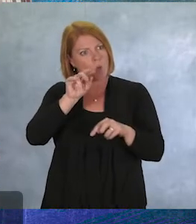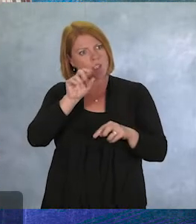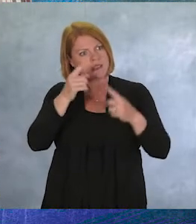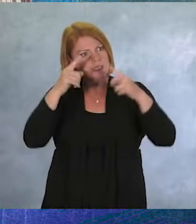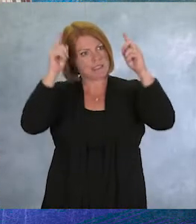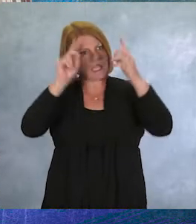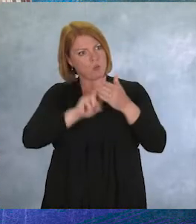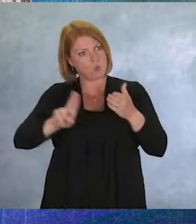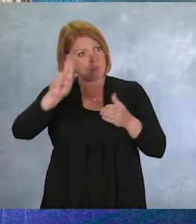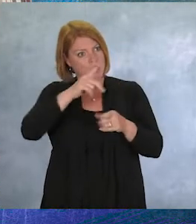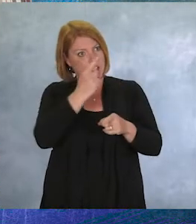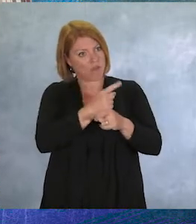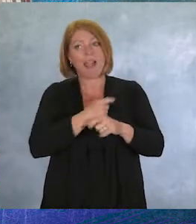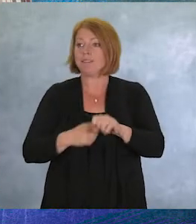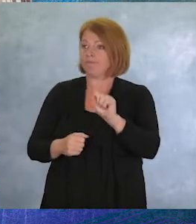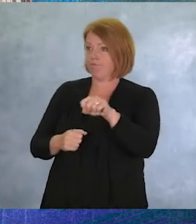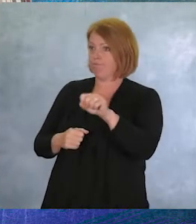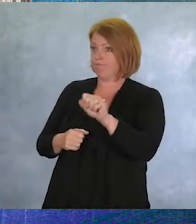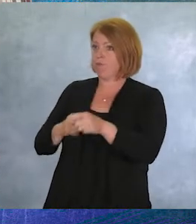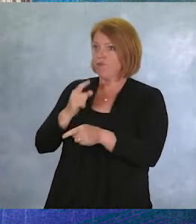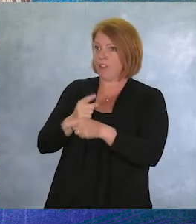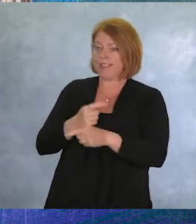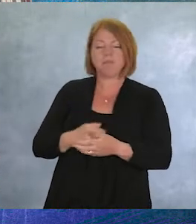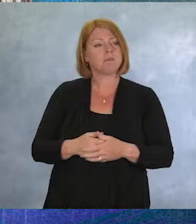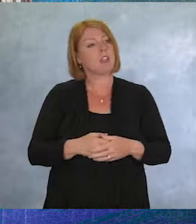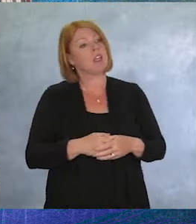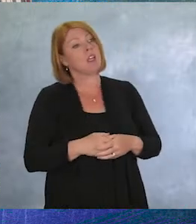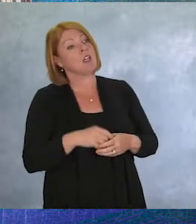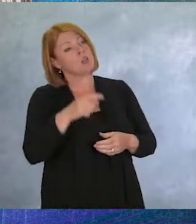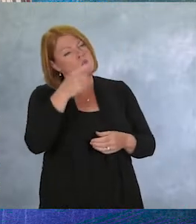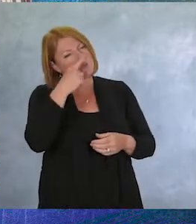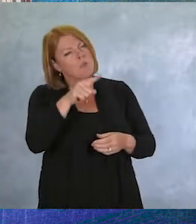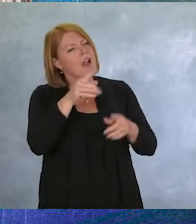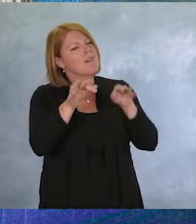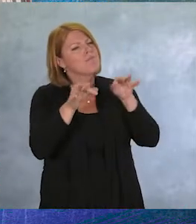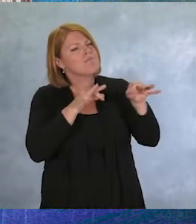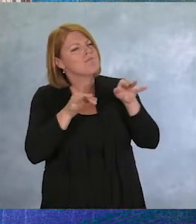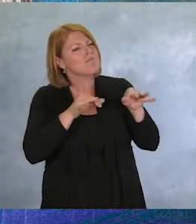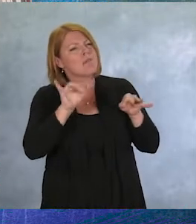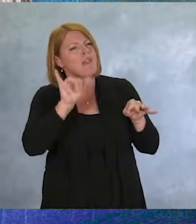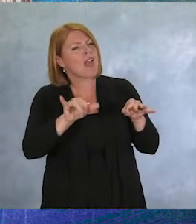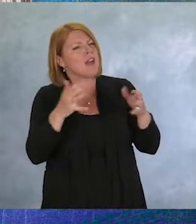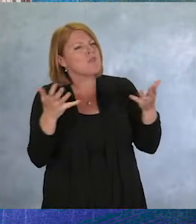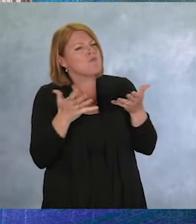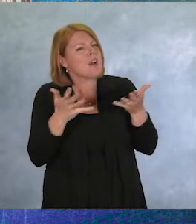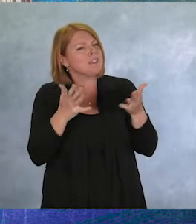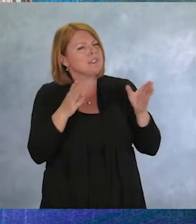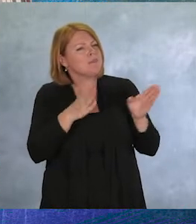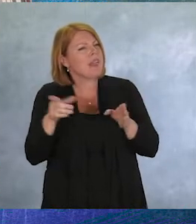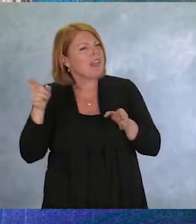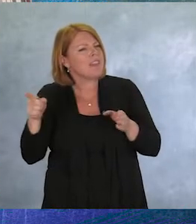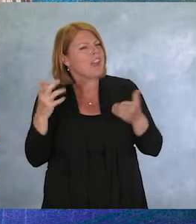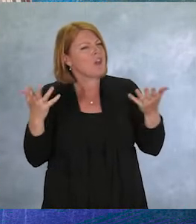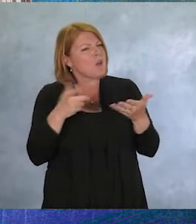University, Yeah. correct? Can you tell me a little bit about Success and also kind of what you're studying?